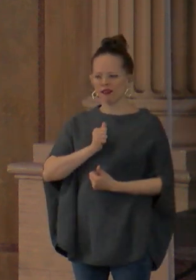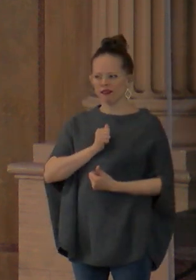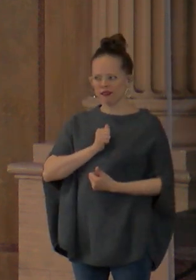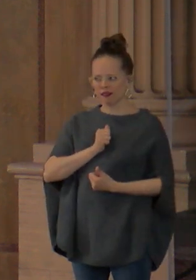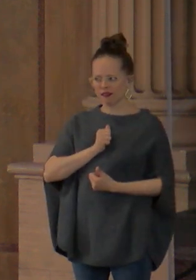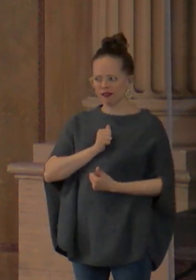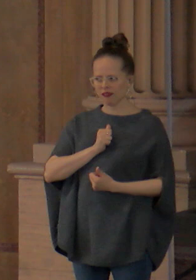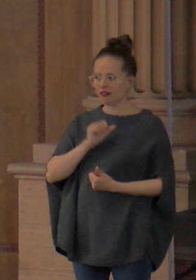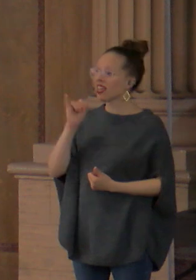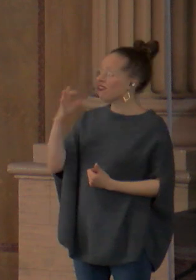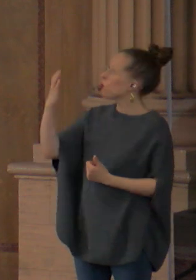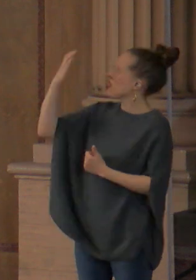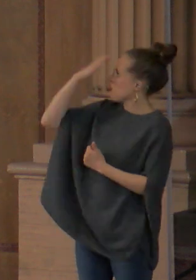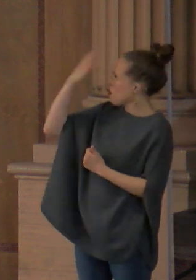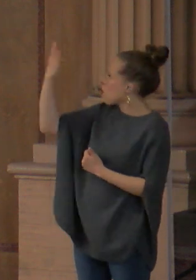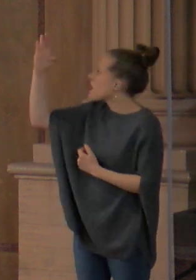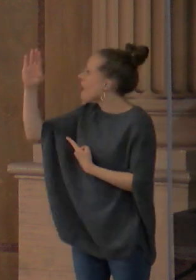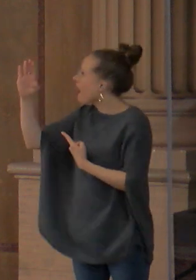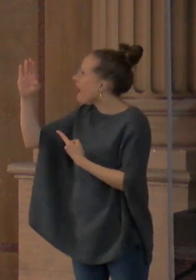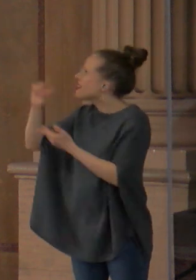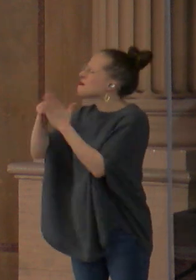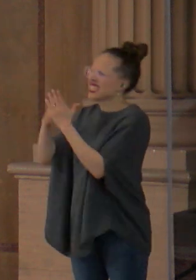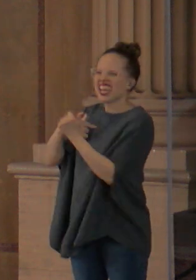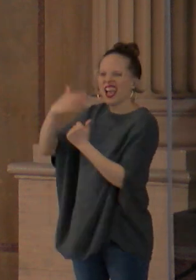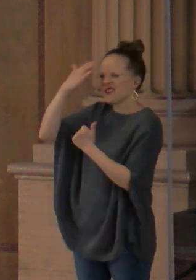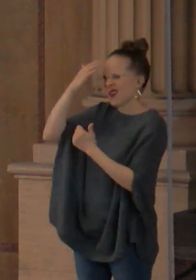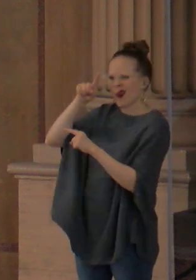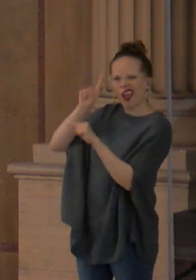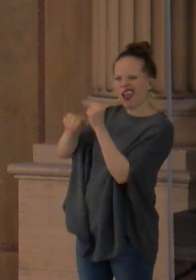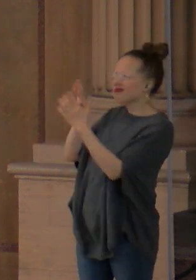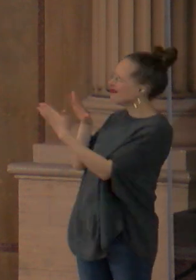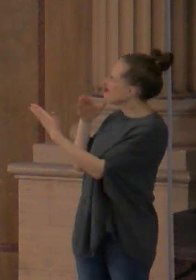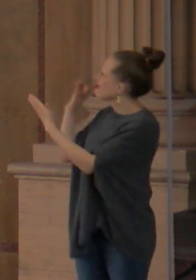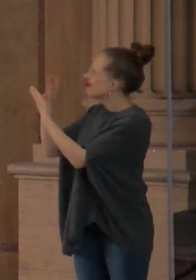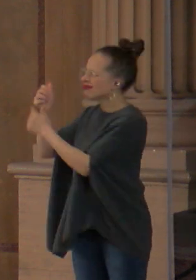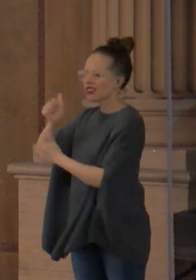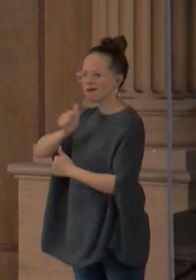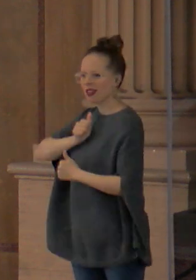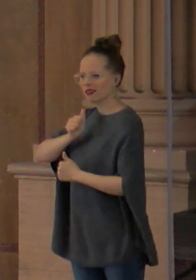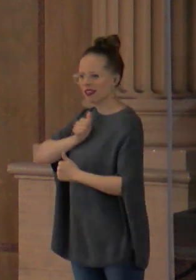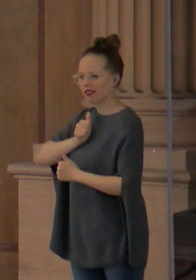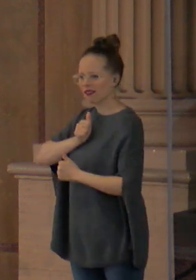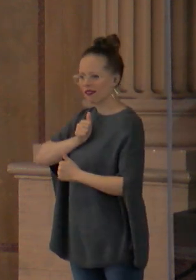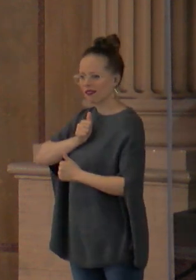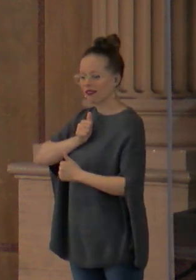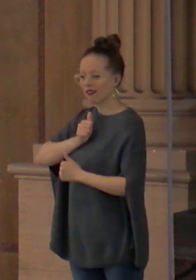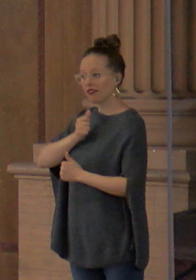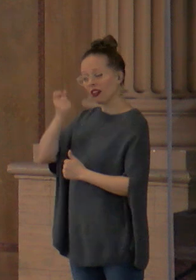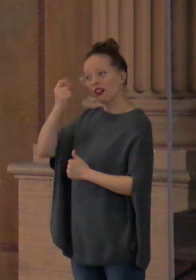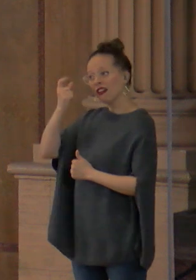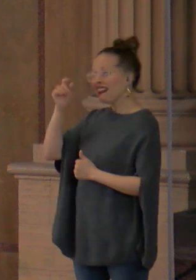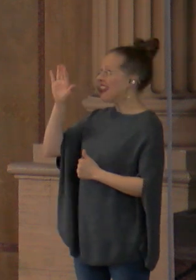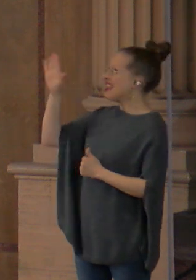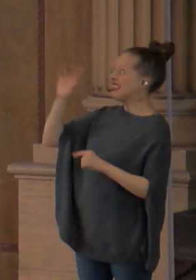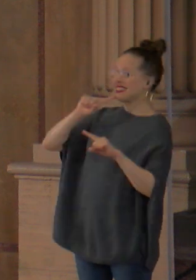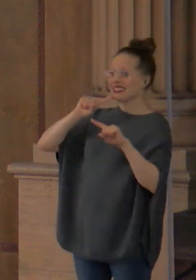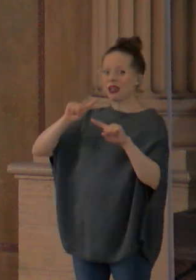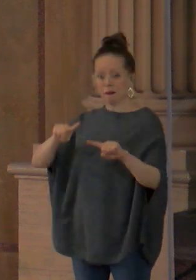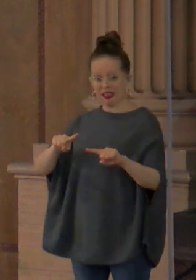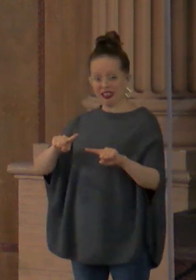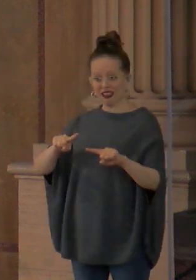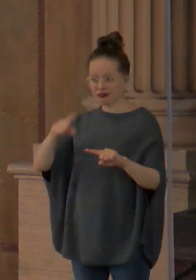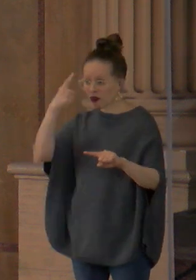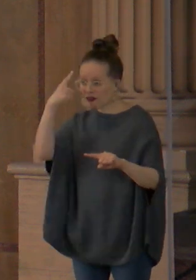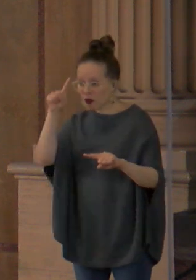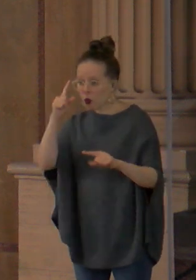God is to know that we can't get to him on our own. And the main point of the commands is to get you to run to Jesus. To drive you to realize the fact that you